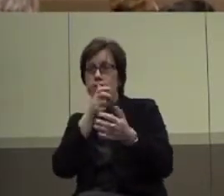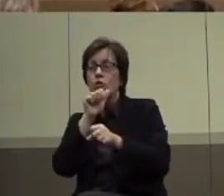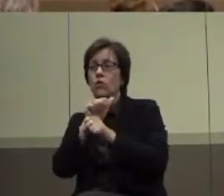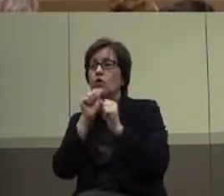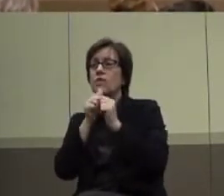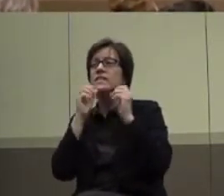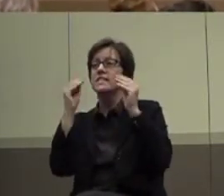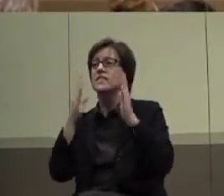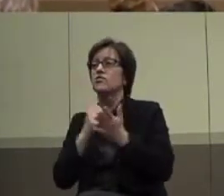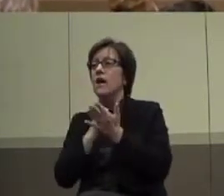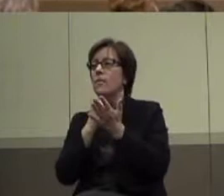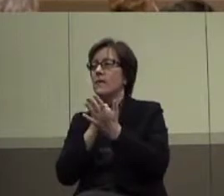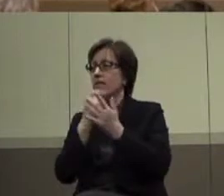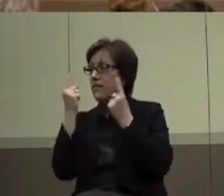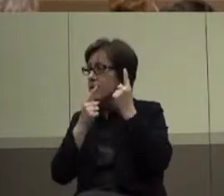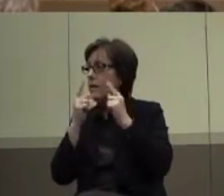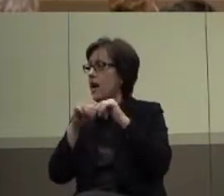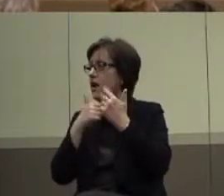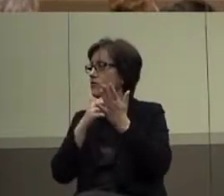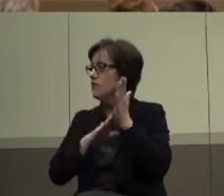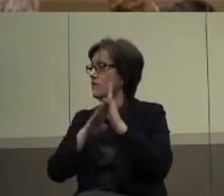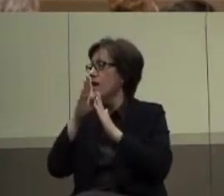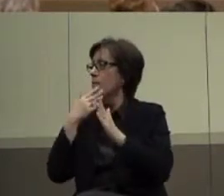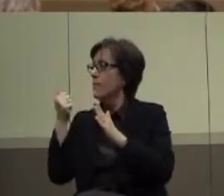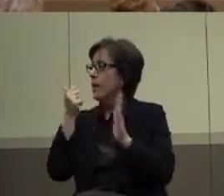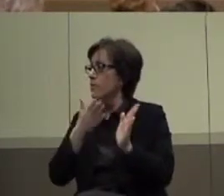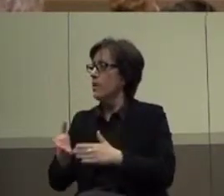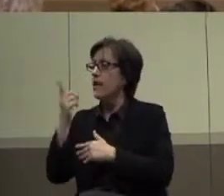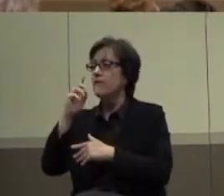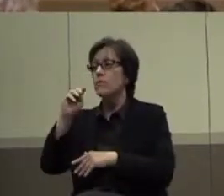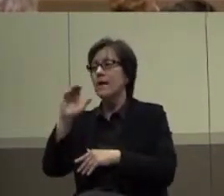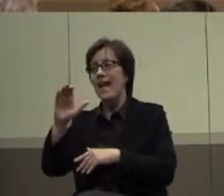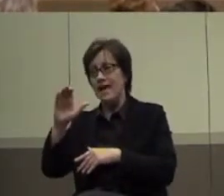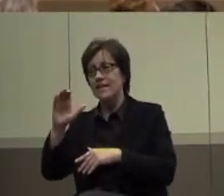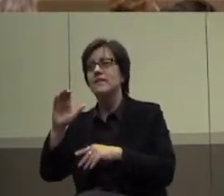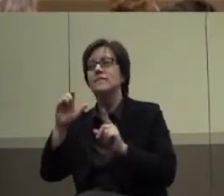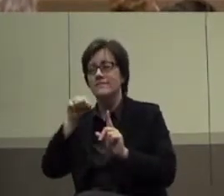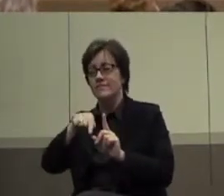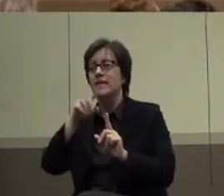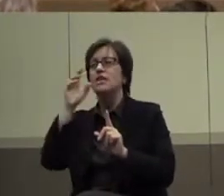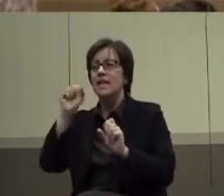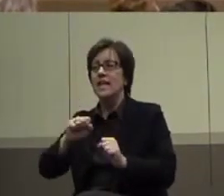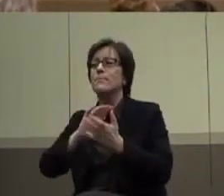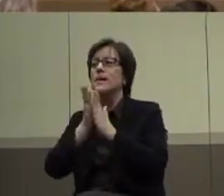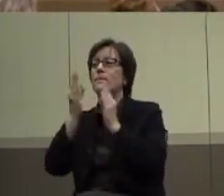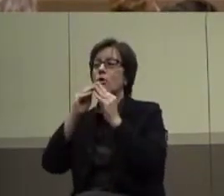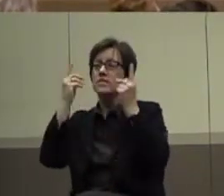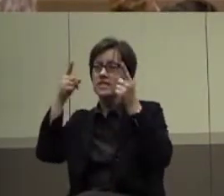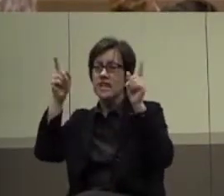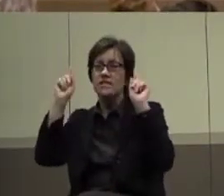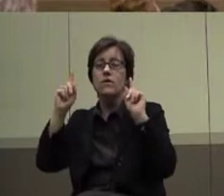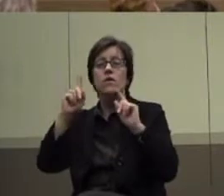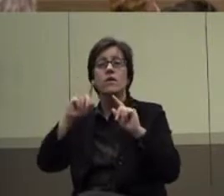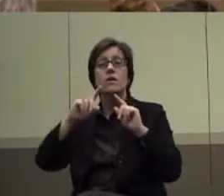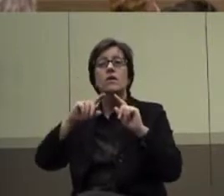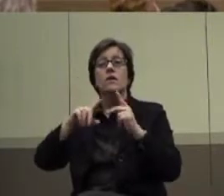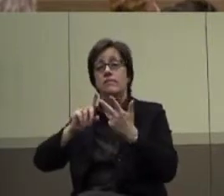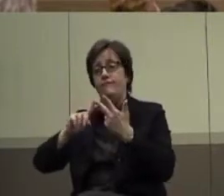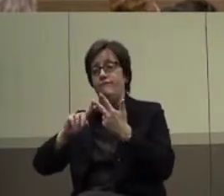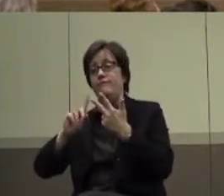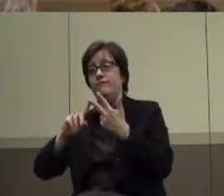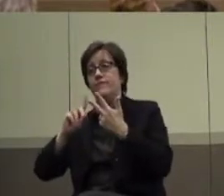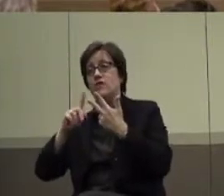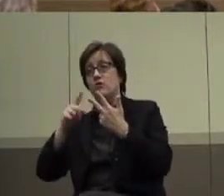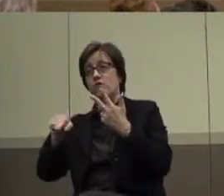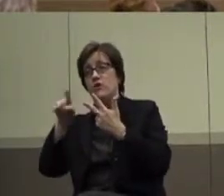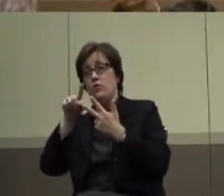about how to develop a better plan for Mac so that Mac can be more successful. The other one of you is going to be watching this interaction, watch